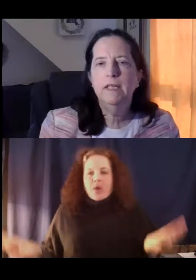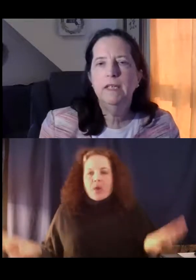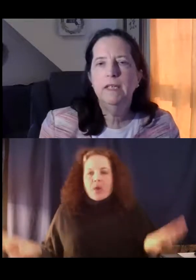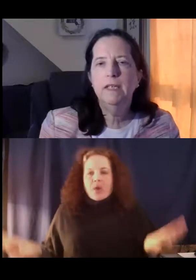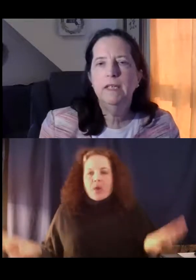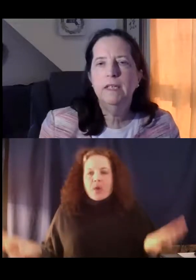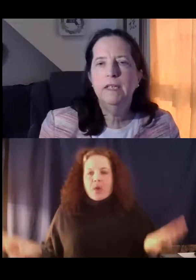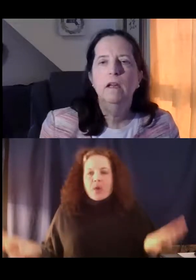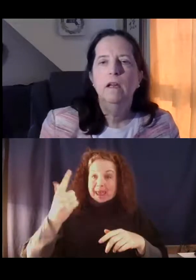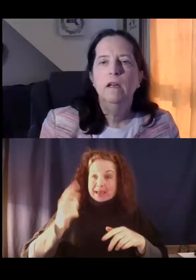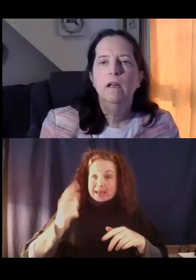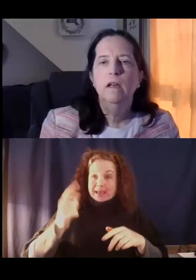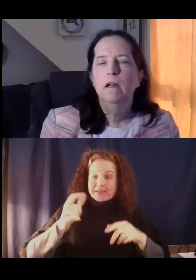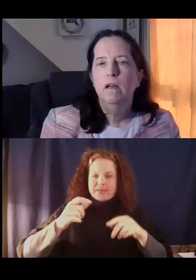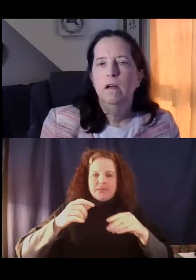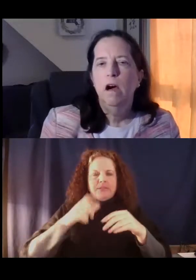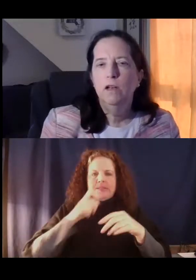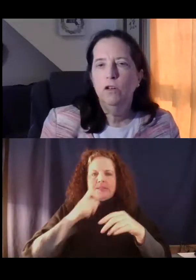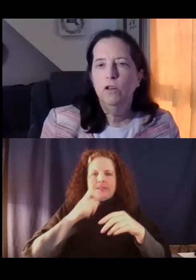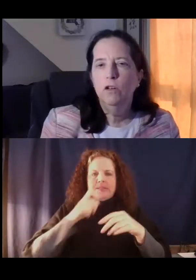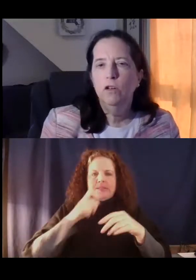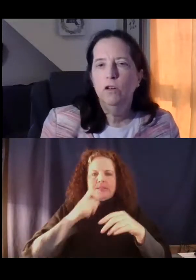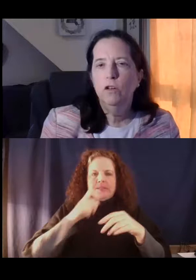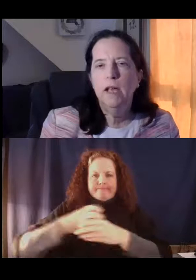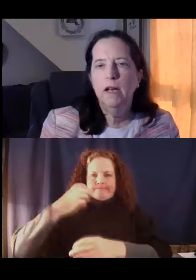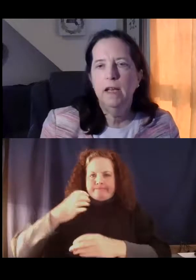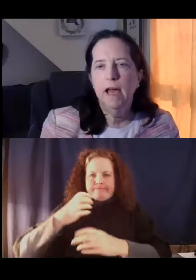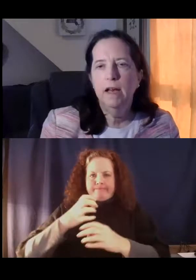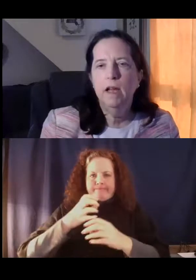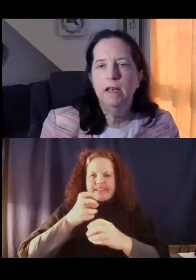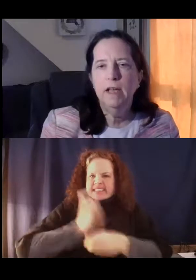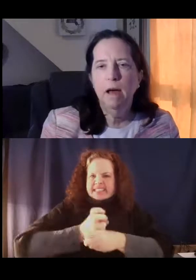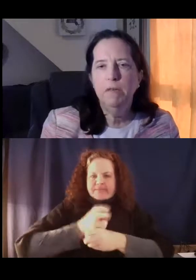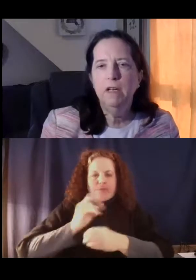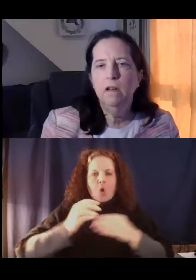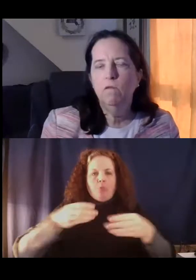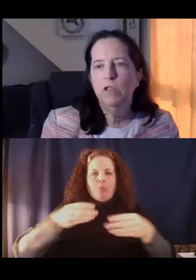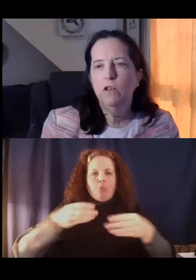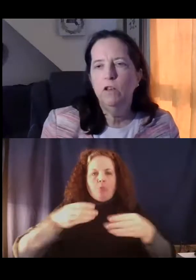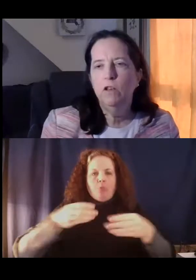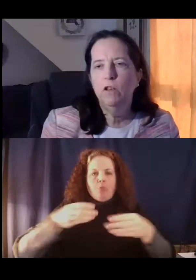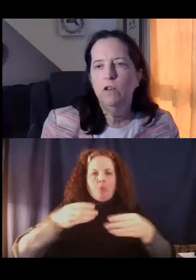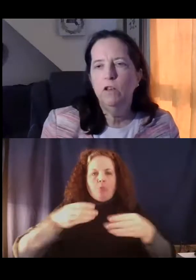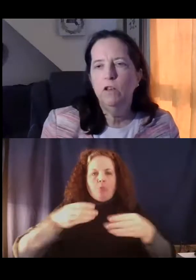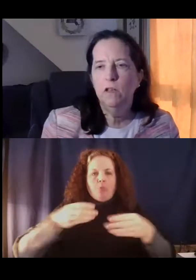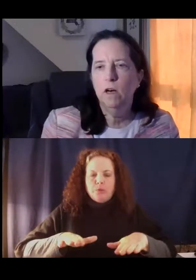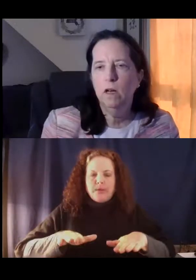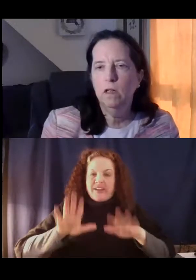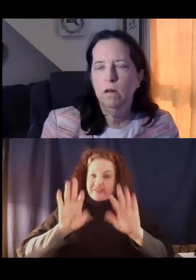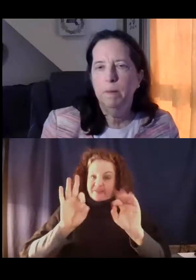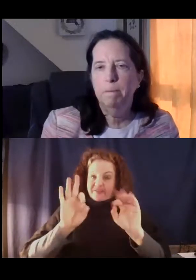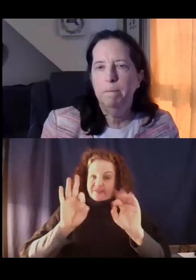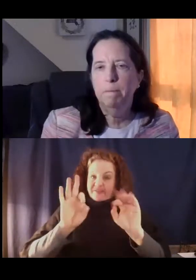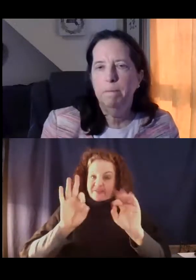you extend arms wide on you for balance, and again, adapting with or a